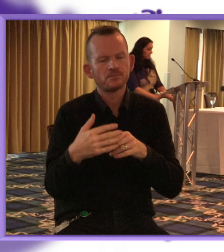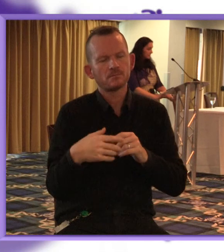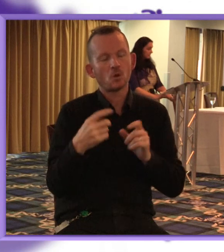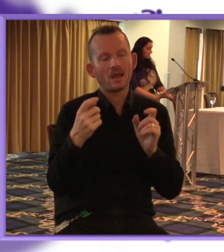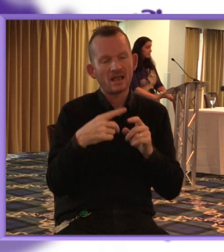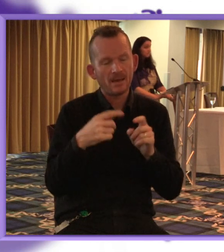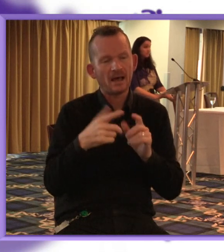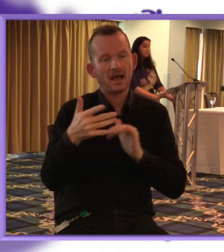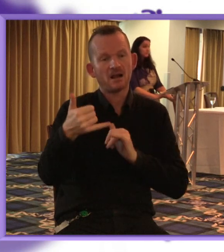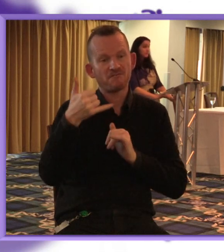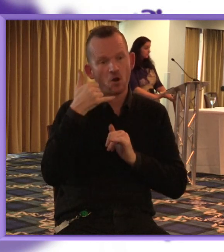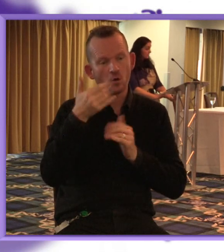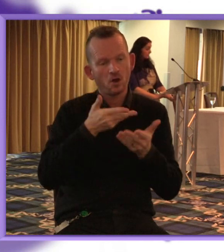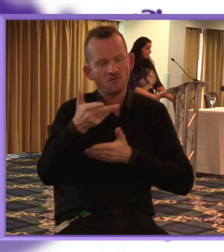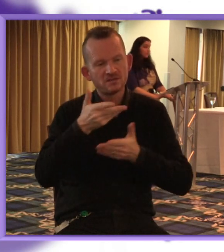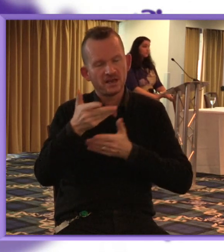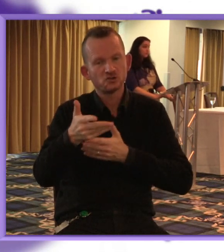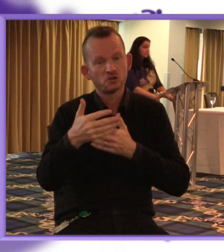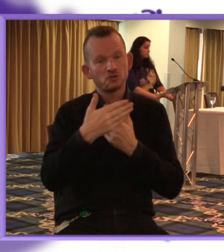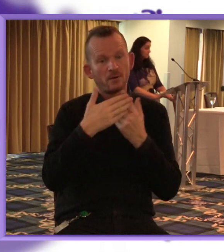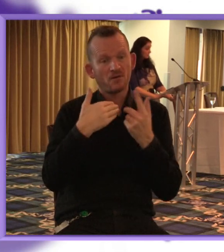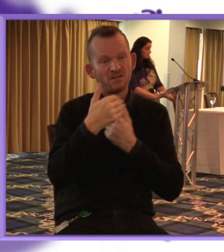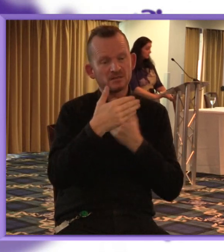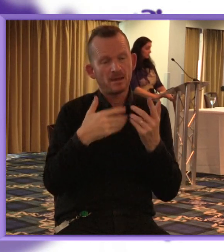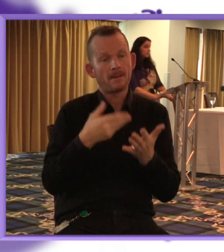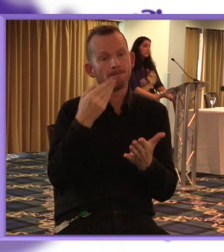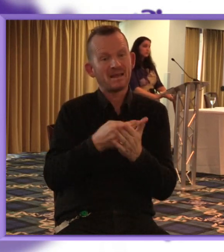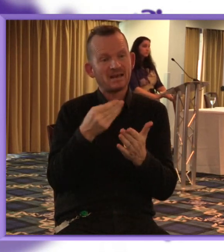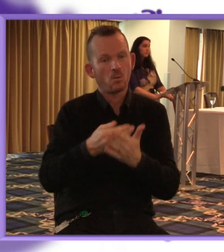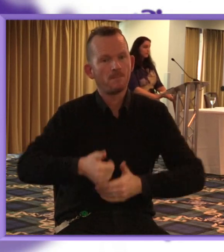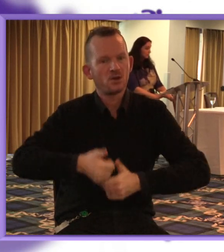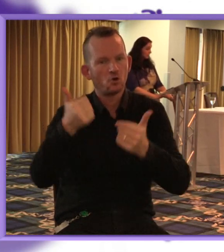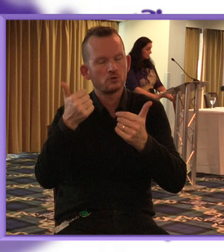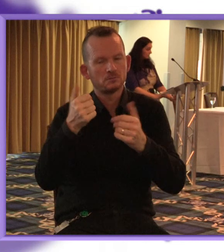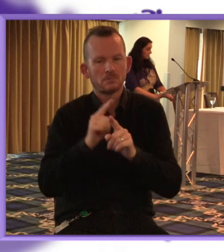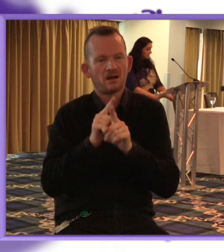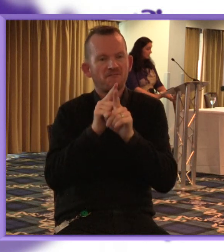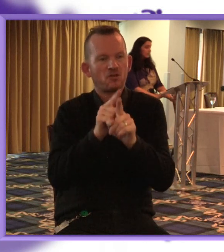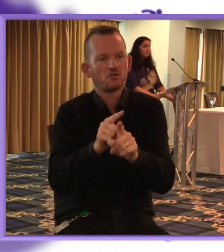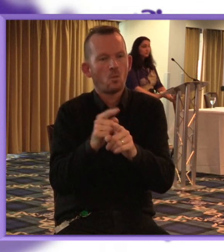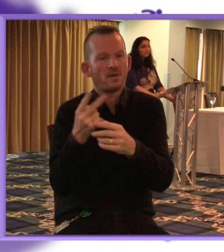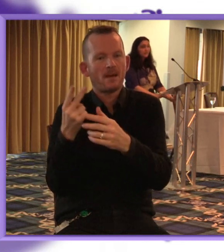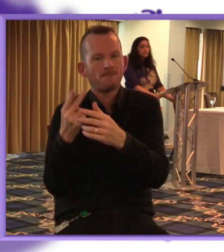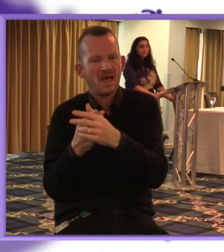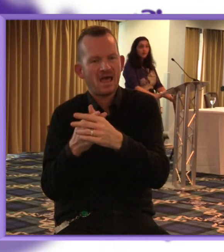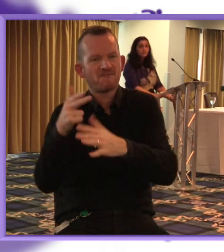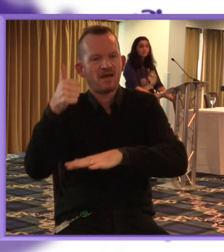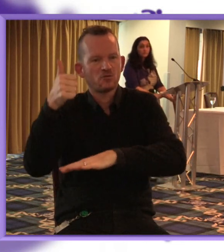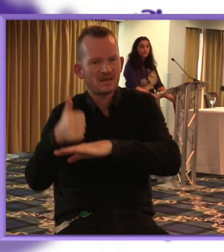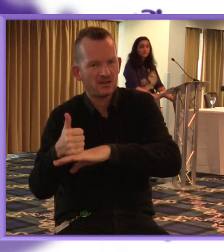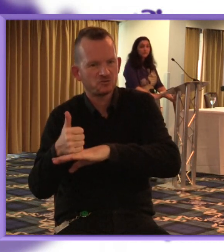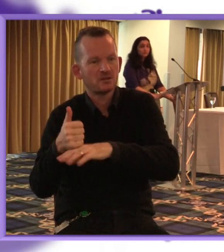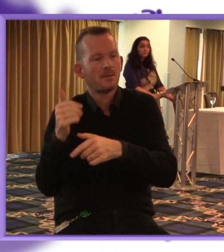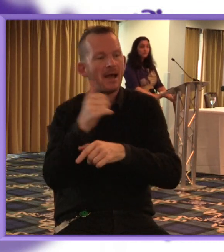conversation, she convinced me that bidding would be a good thing. She'd also followed it up with conversations with the Point of Care Foundation, which indicated that perhaps